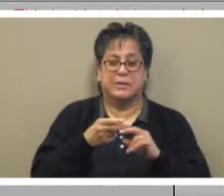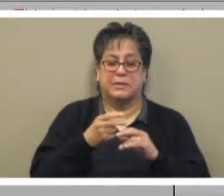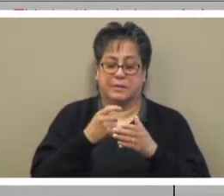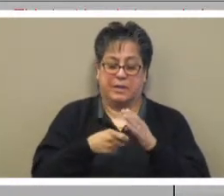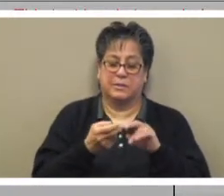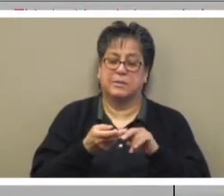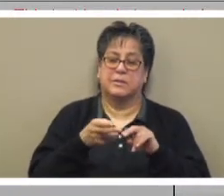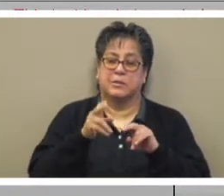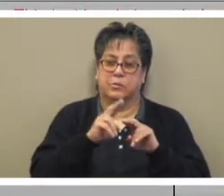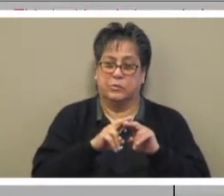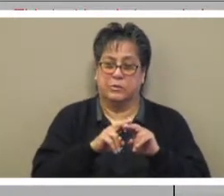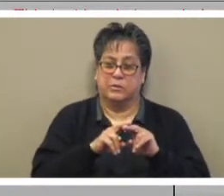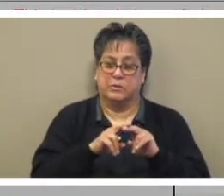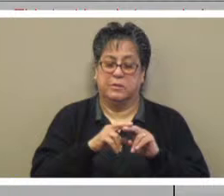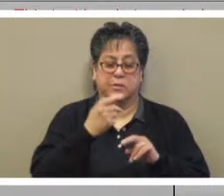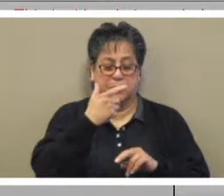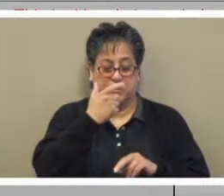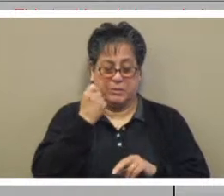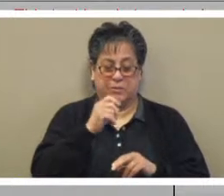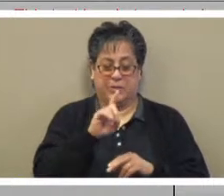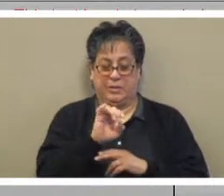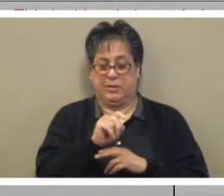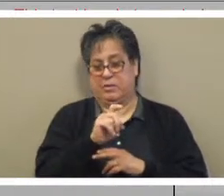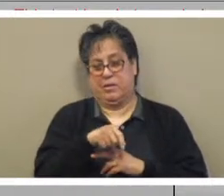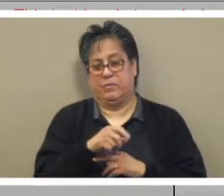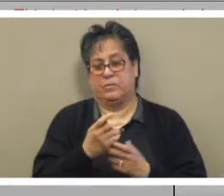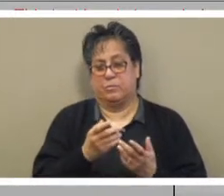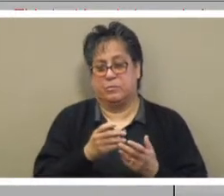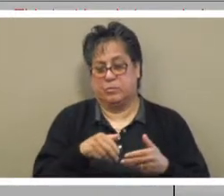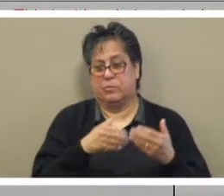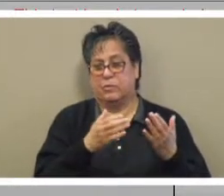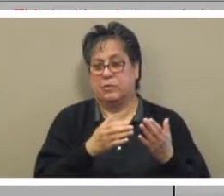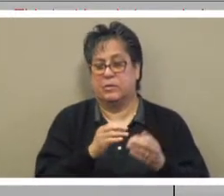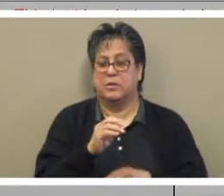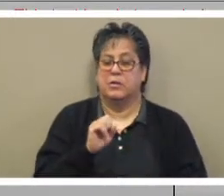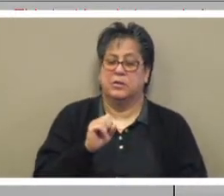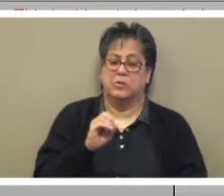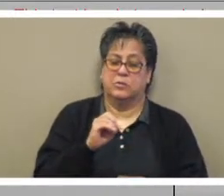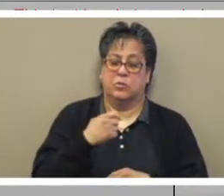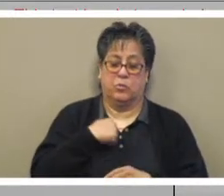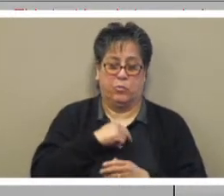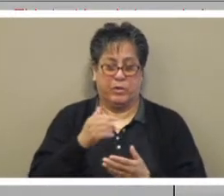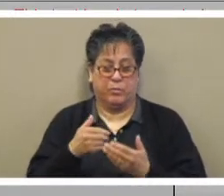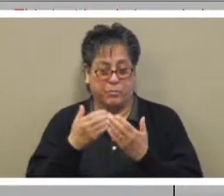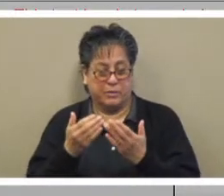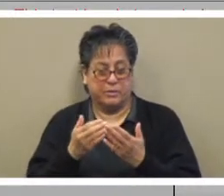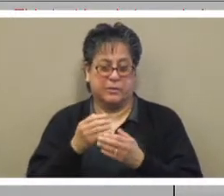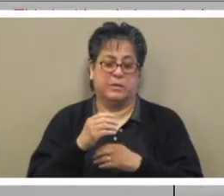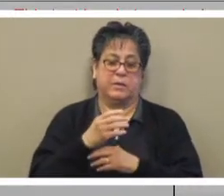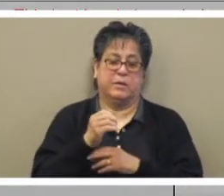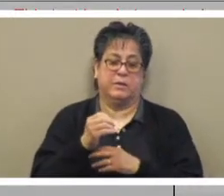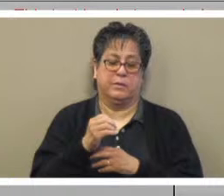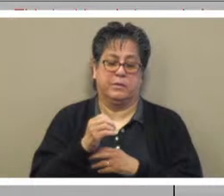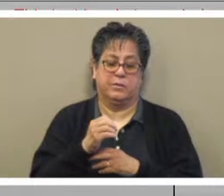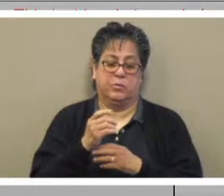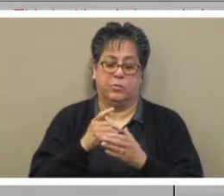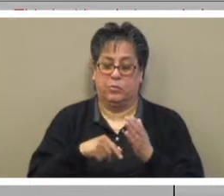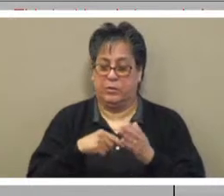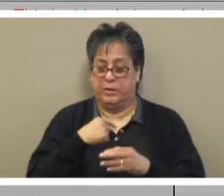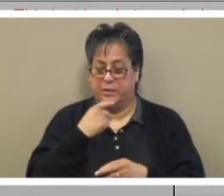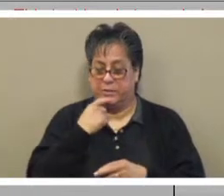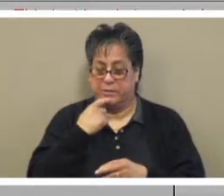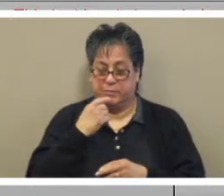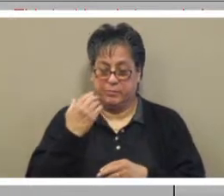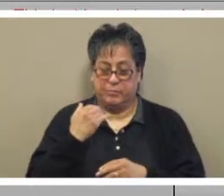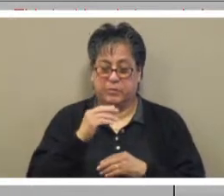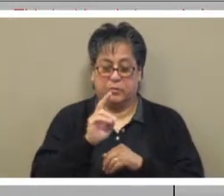increase, as a result of the debt we need to issue. And so what we're recommending and what we're going to be bringing back in May, as I mentioned,